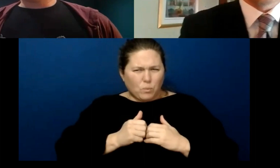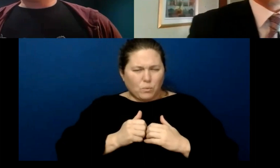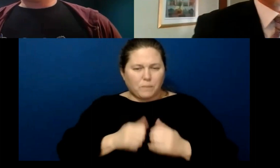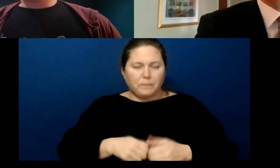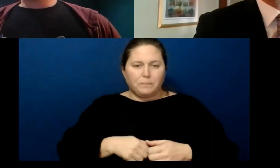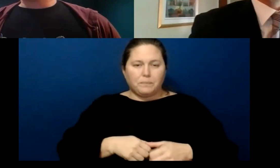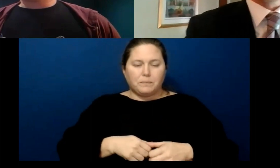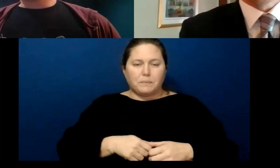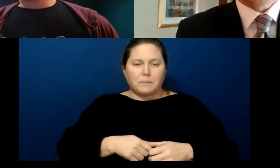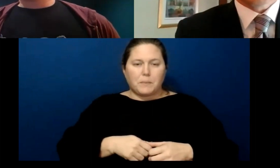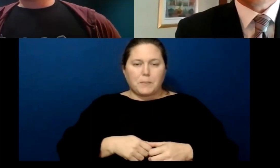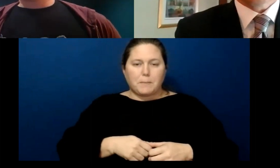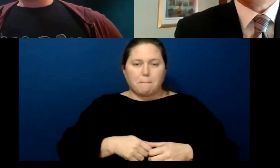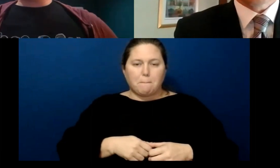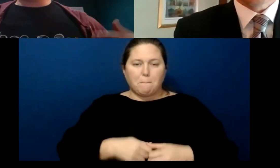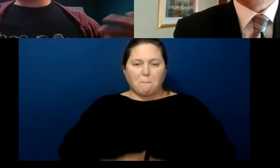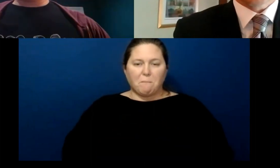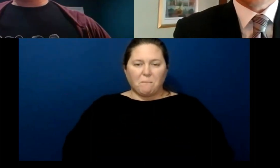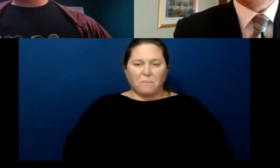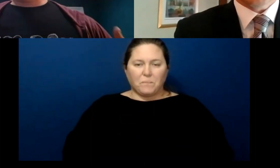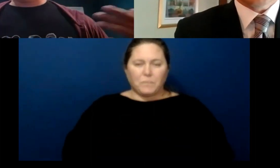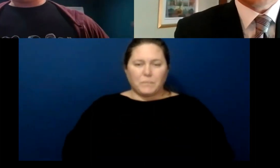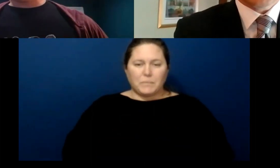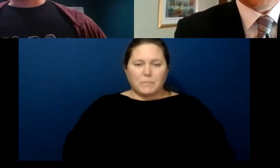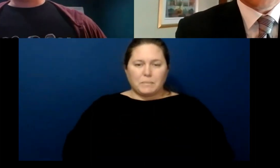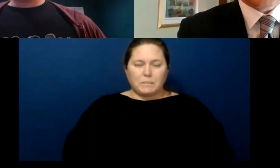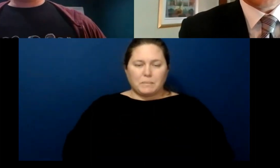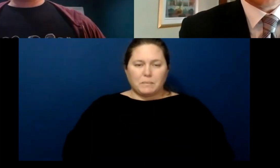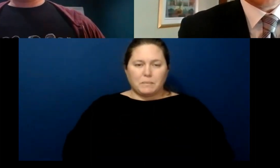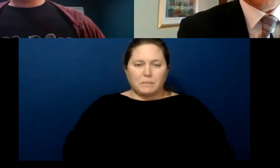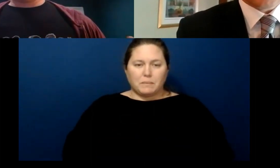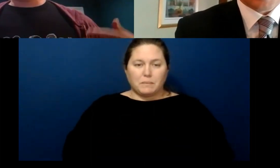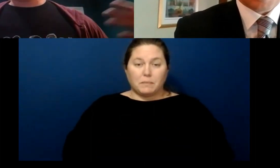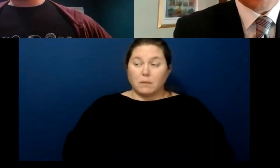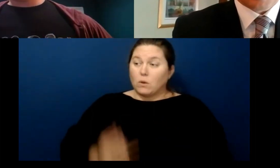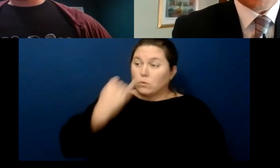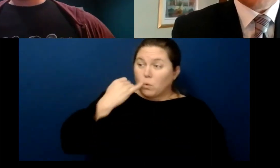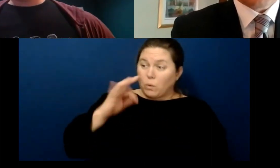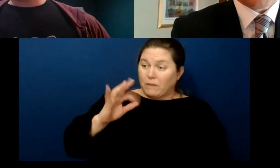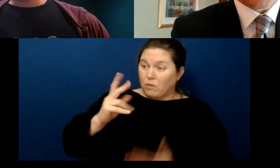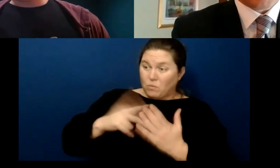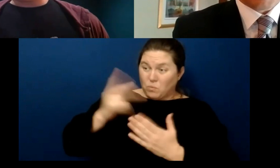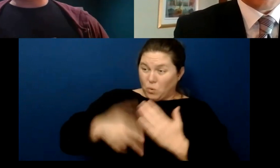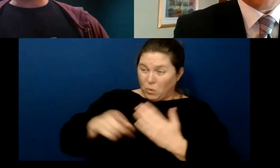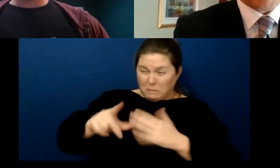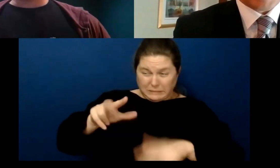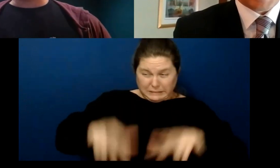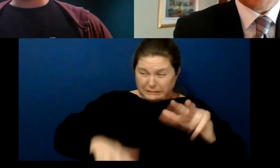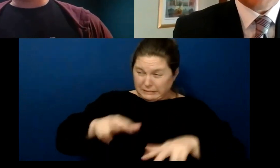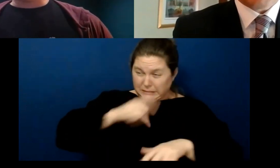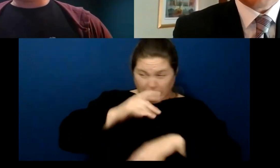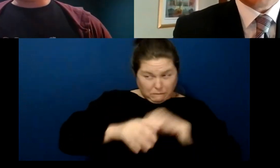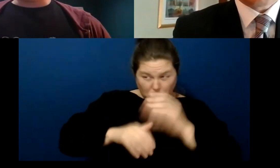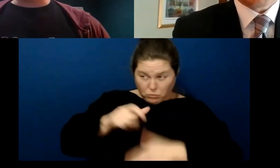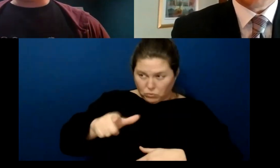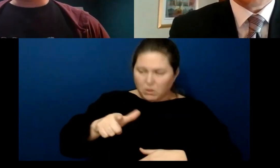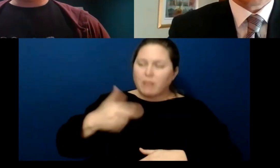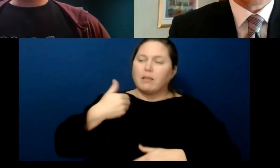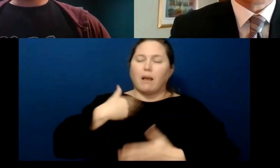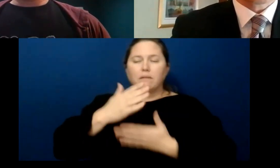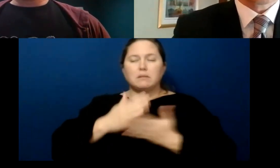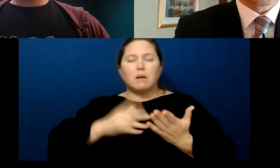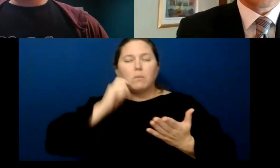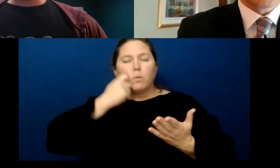think, if you're not comfortable learning how to program something, there's actually some really cool games out there. And I'm sure most of you know